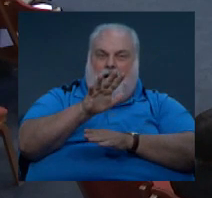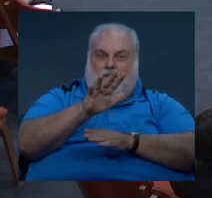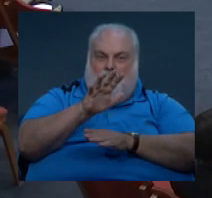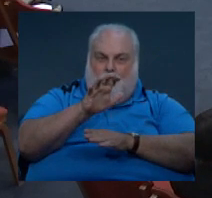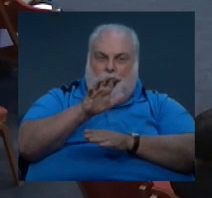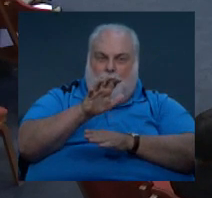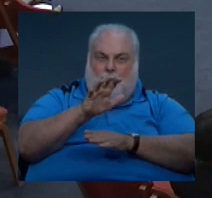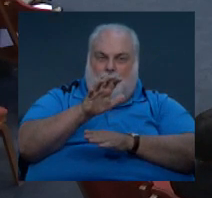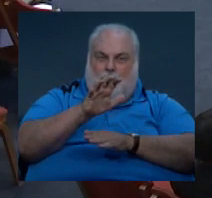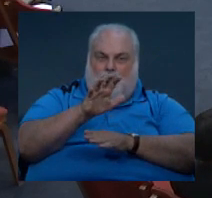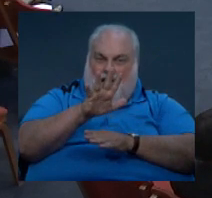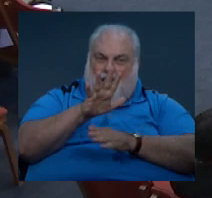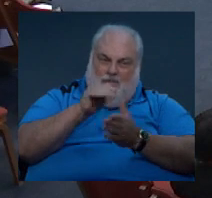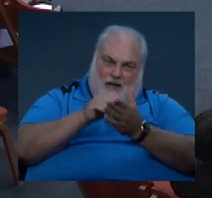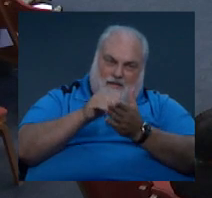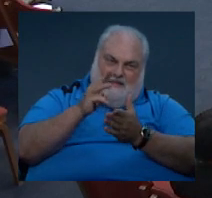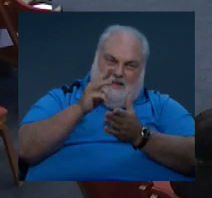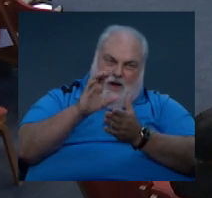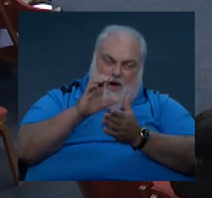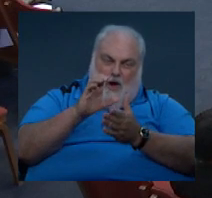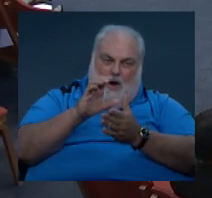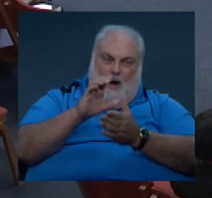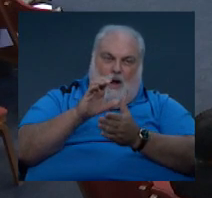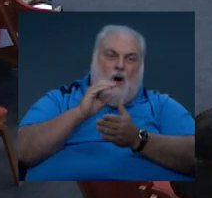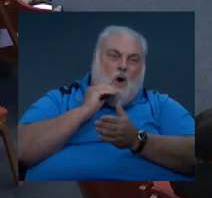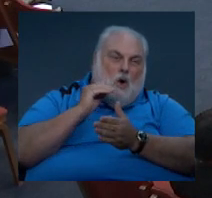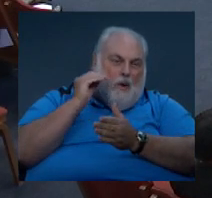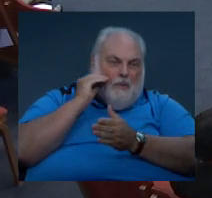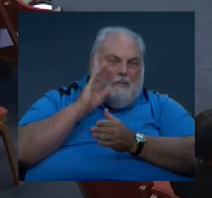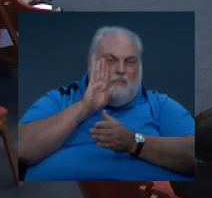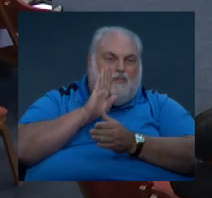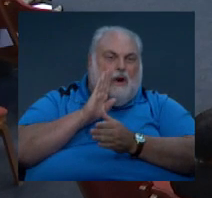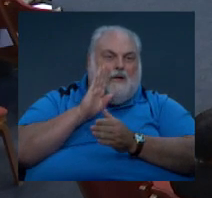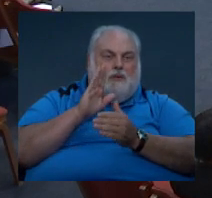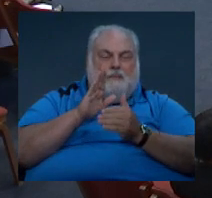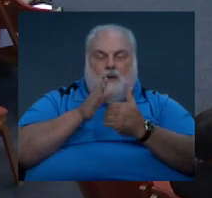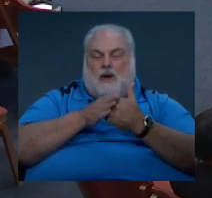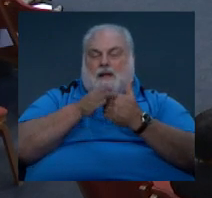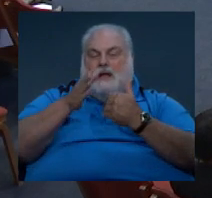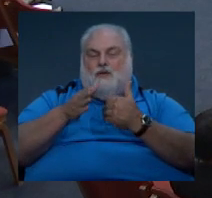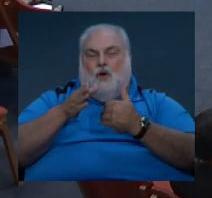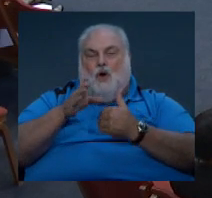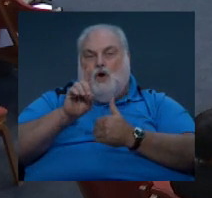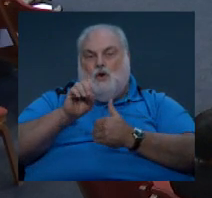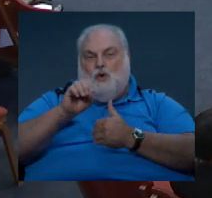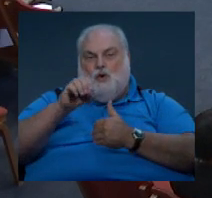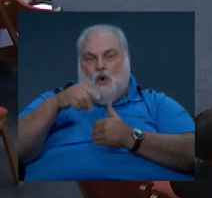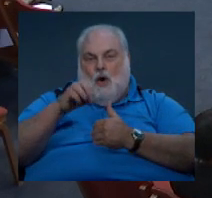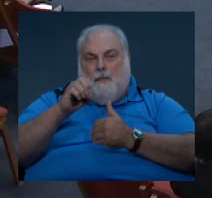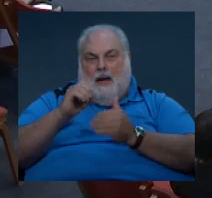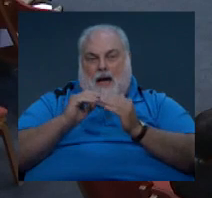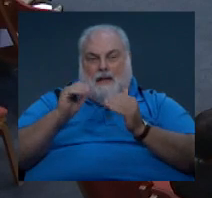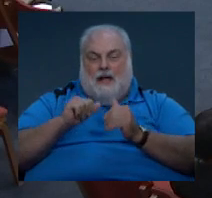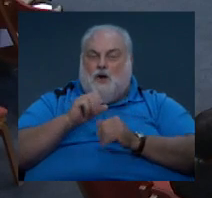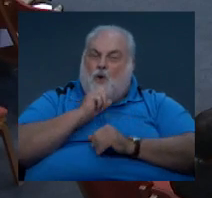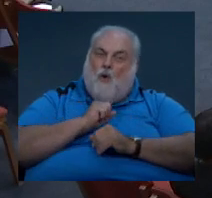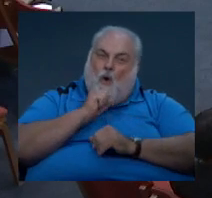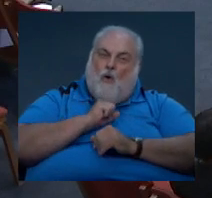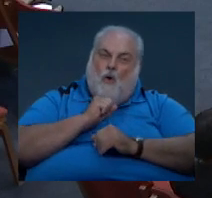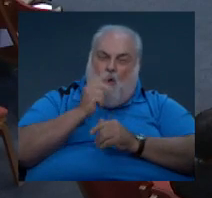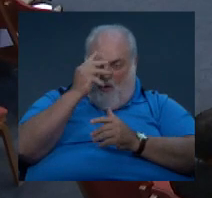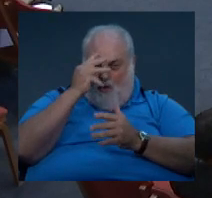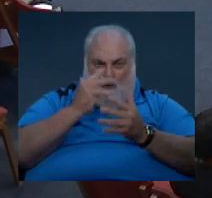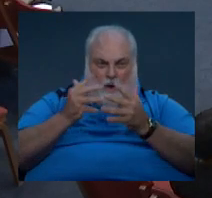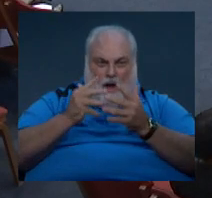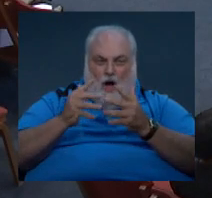on Brown Street, but we built it right next door to a dope house and an old gray-headed man who